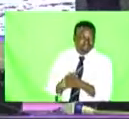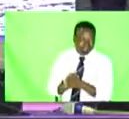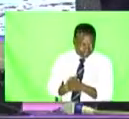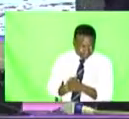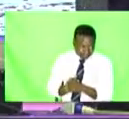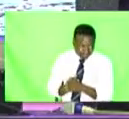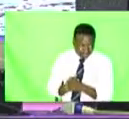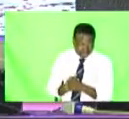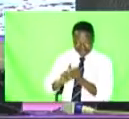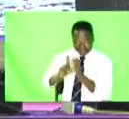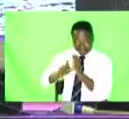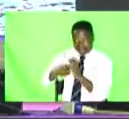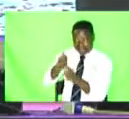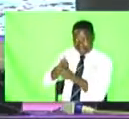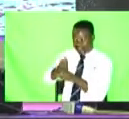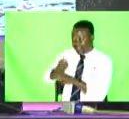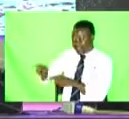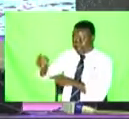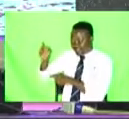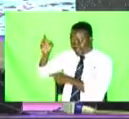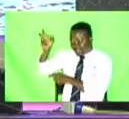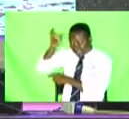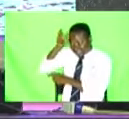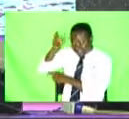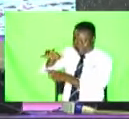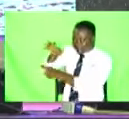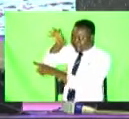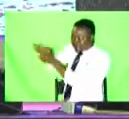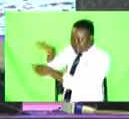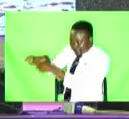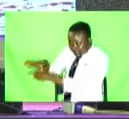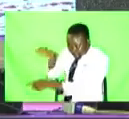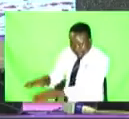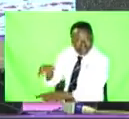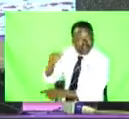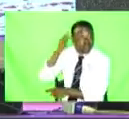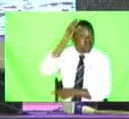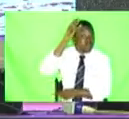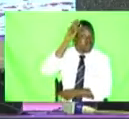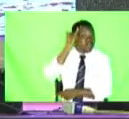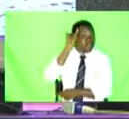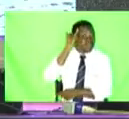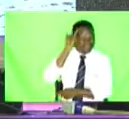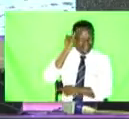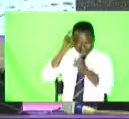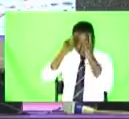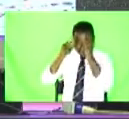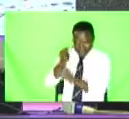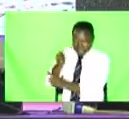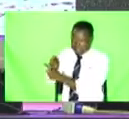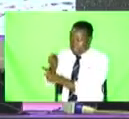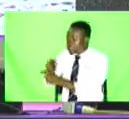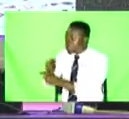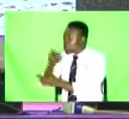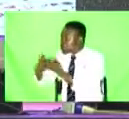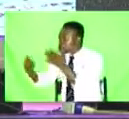The devil is having a hold on him because there is no preacher.